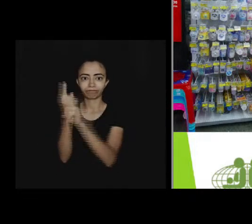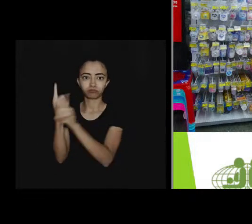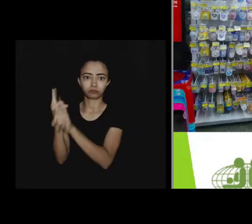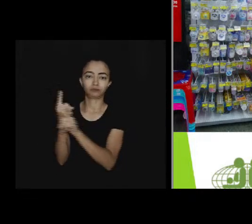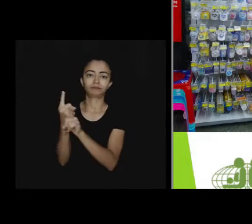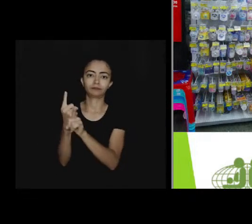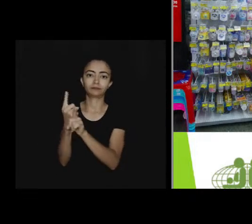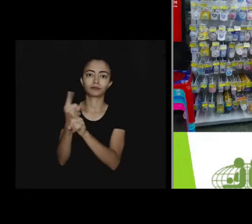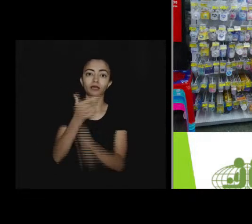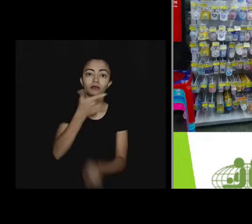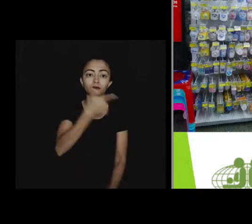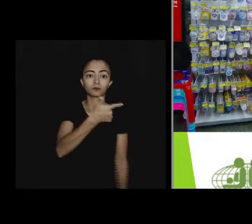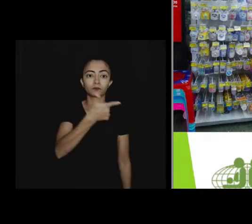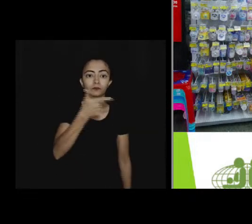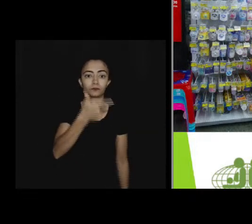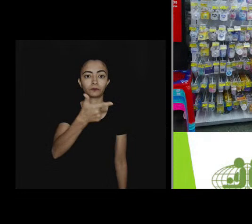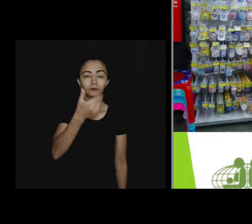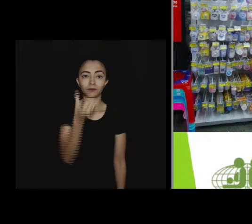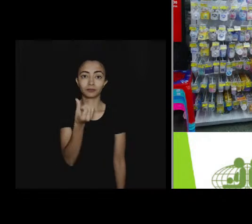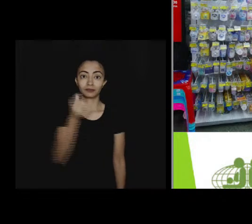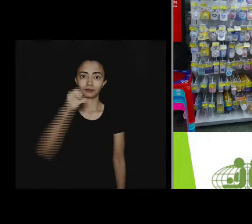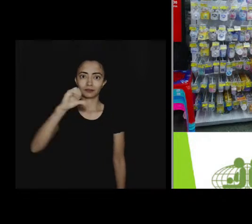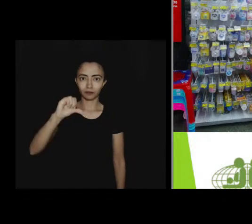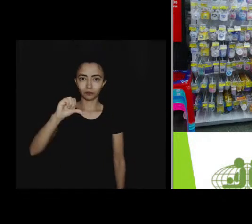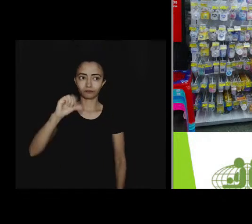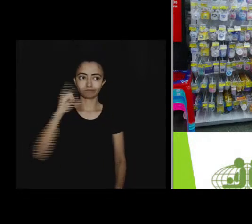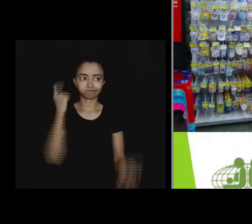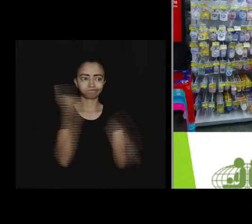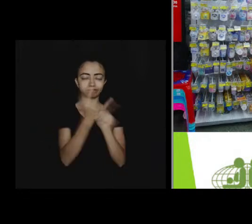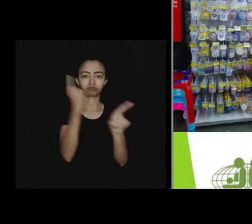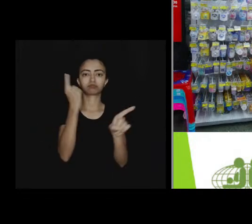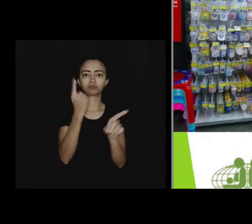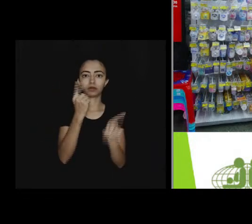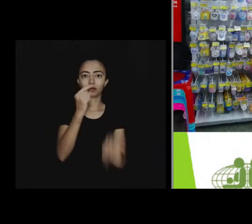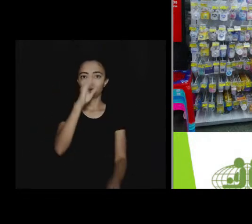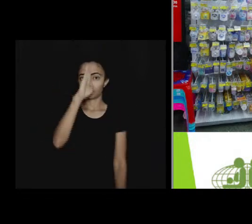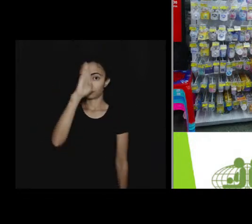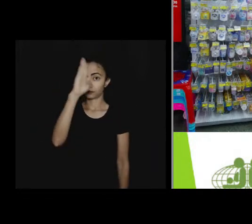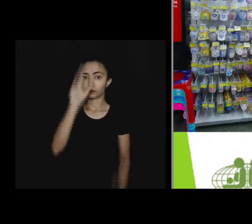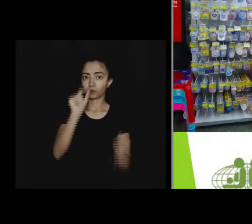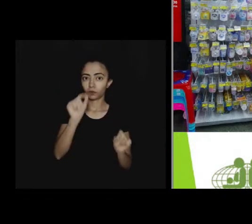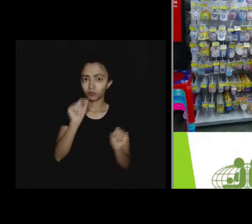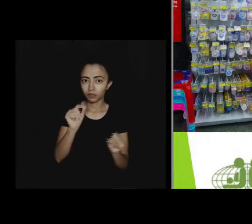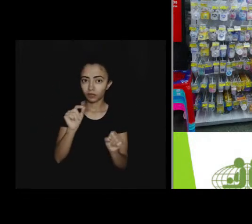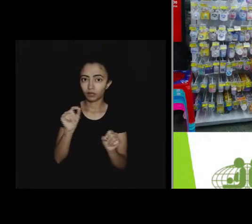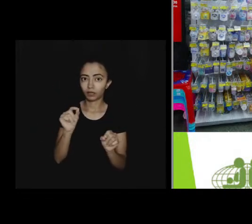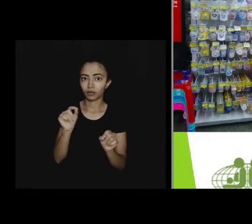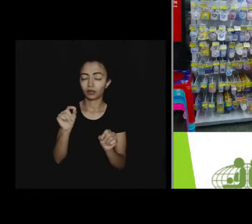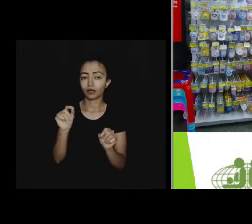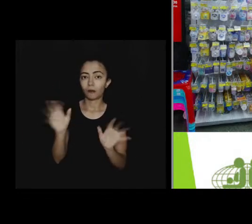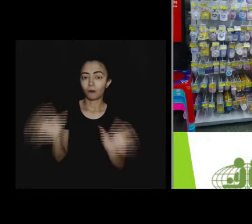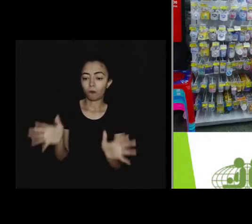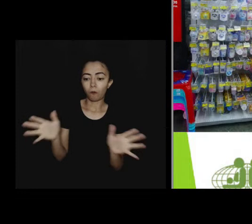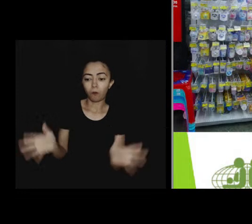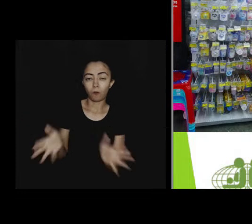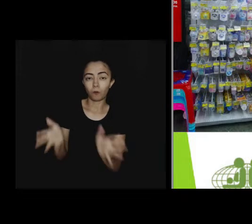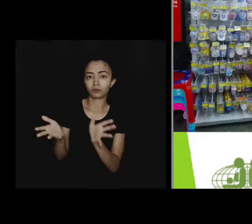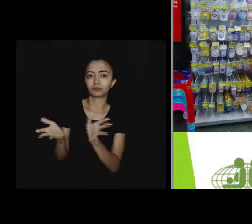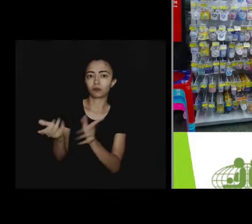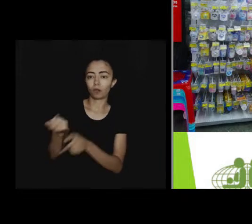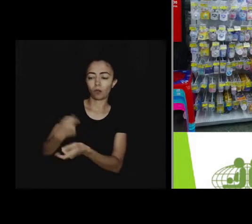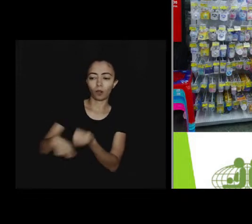2,269 violations. And out of these, the main one was of